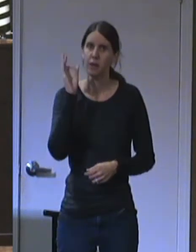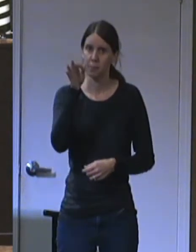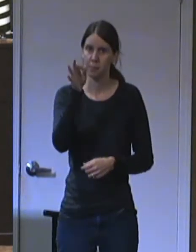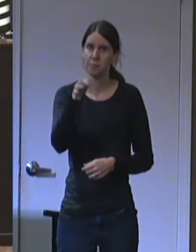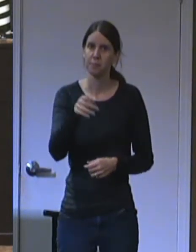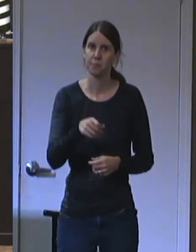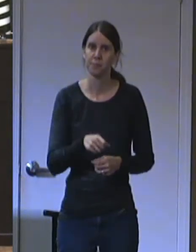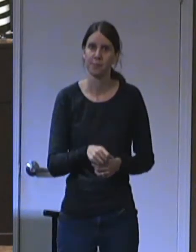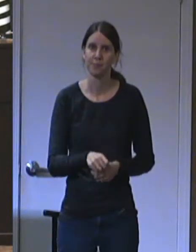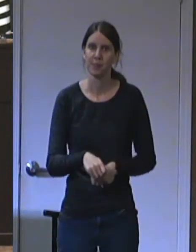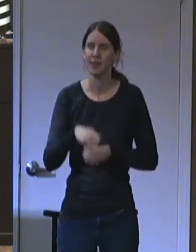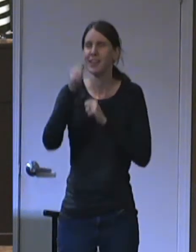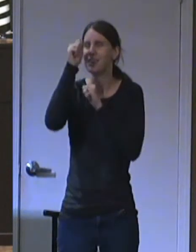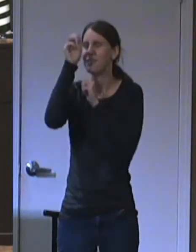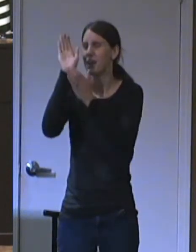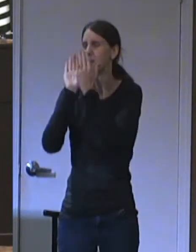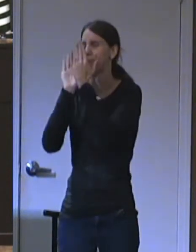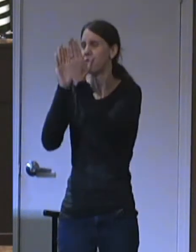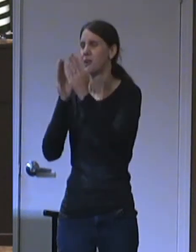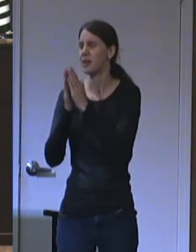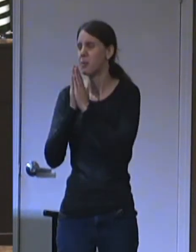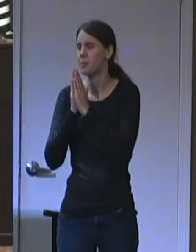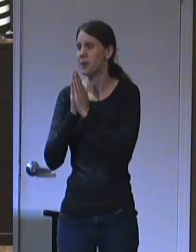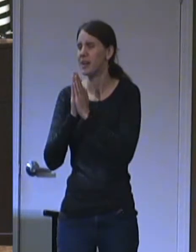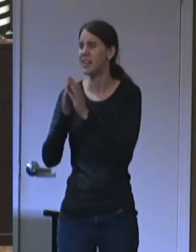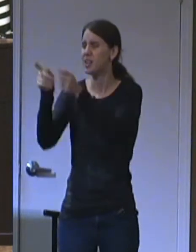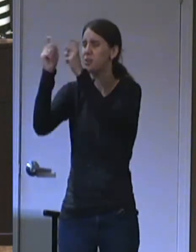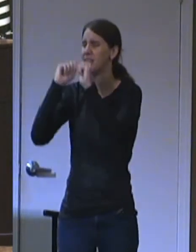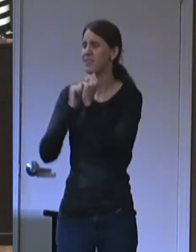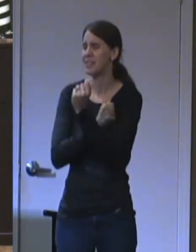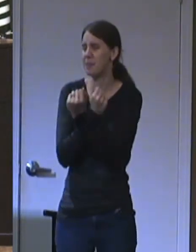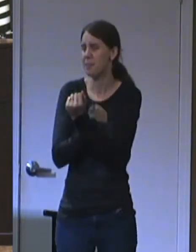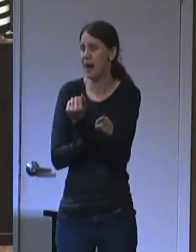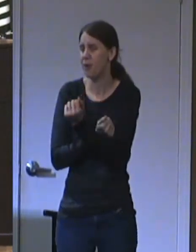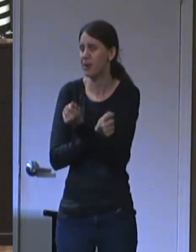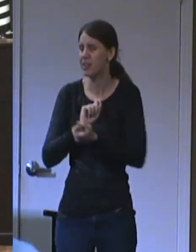Father, as we come before You, we pray for Your power to change our hearts.